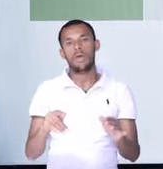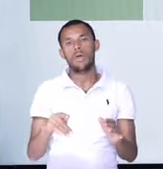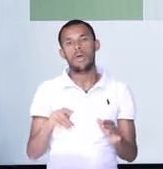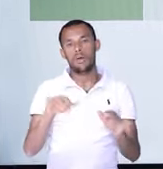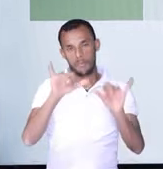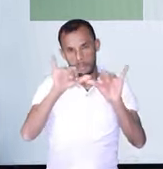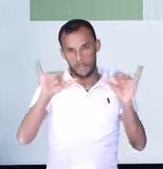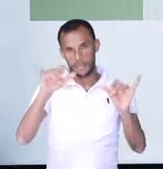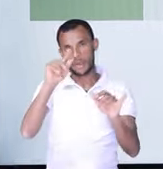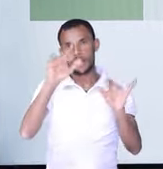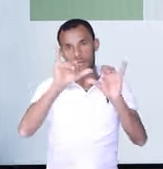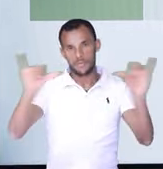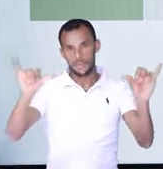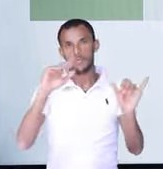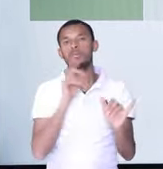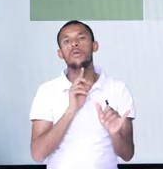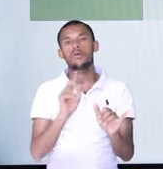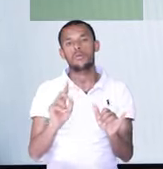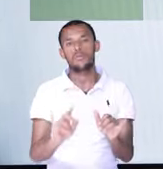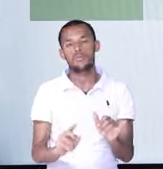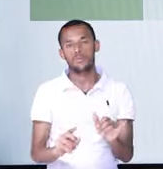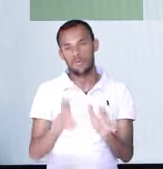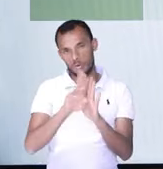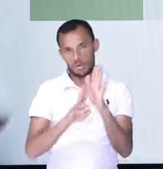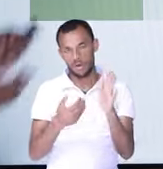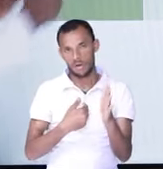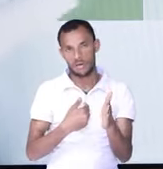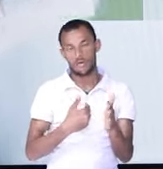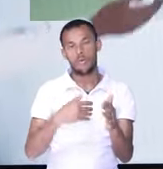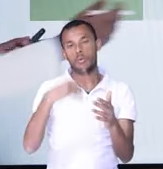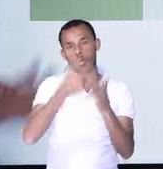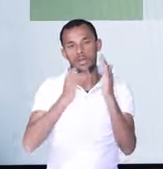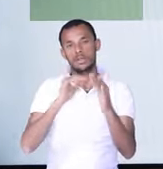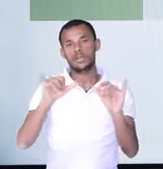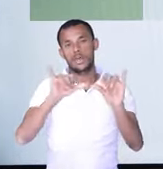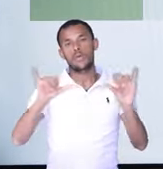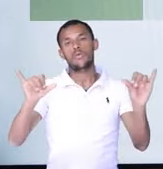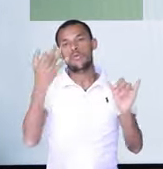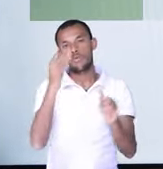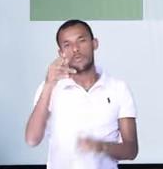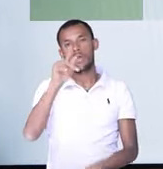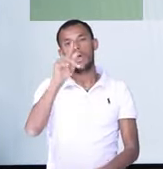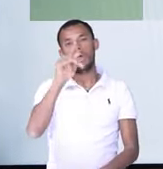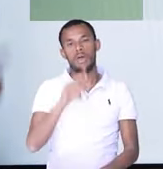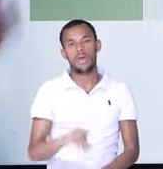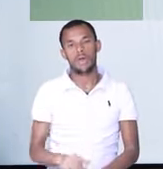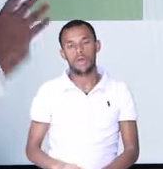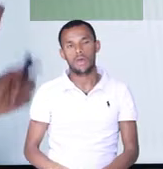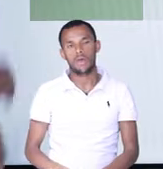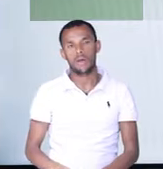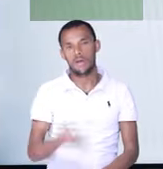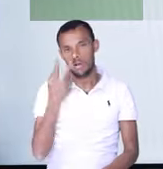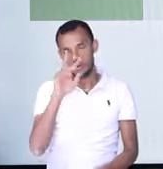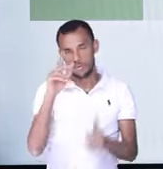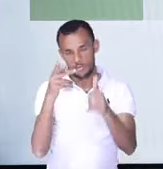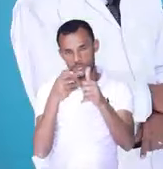rate constant. Any rate constant, its own unit. Therefore, what is the unit of this rate constant? Look